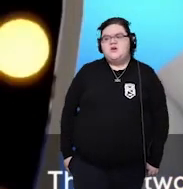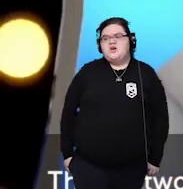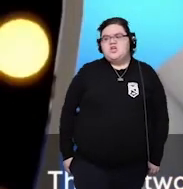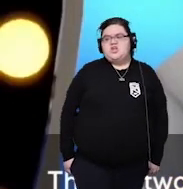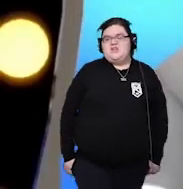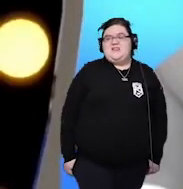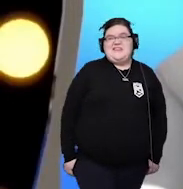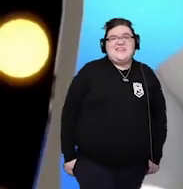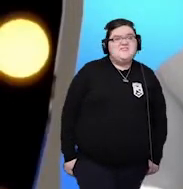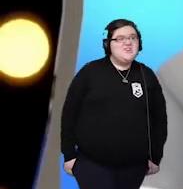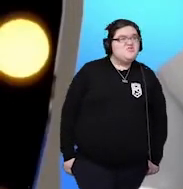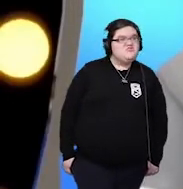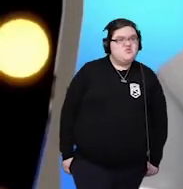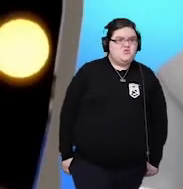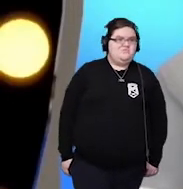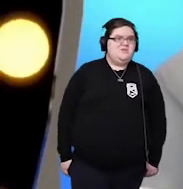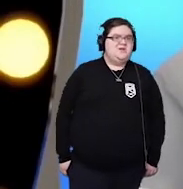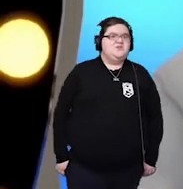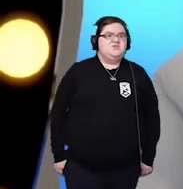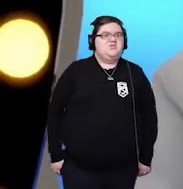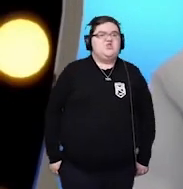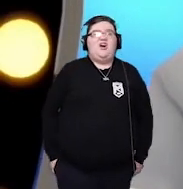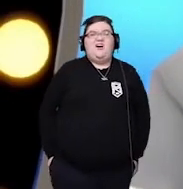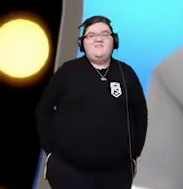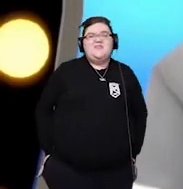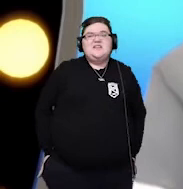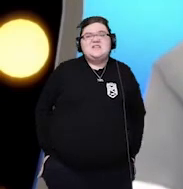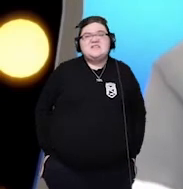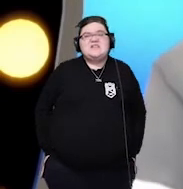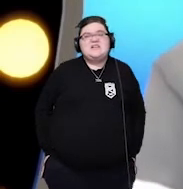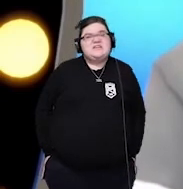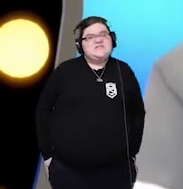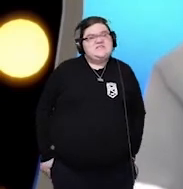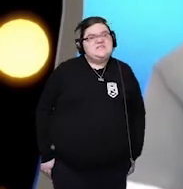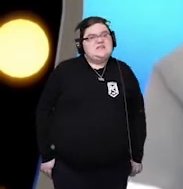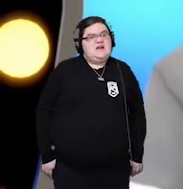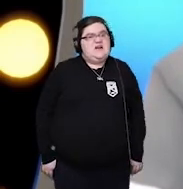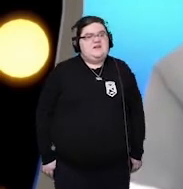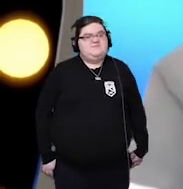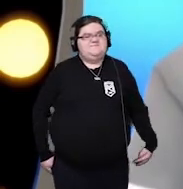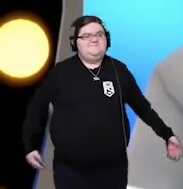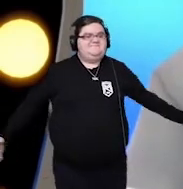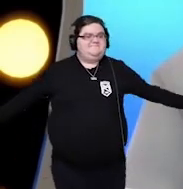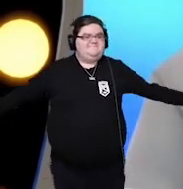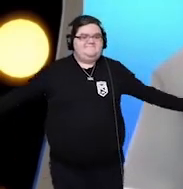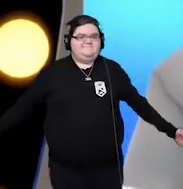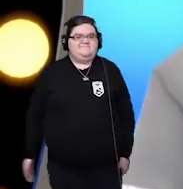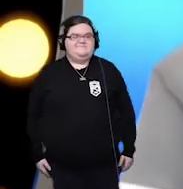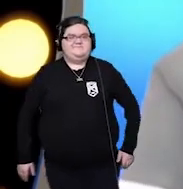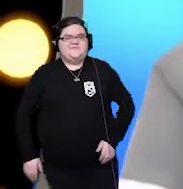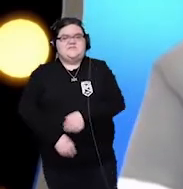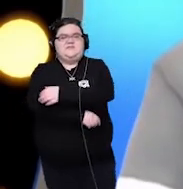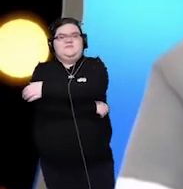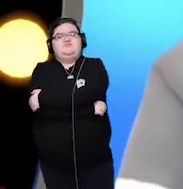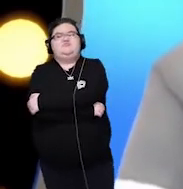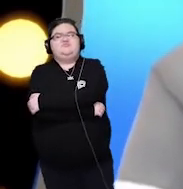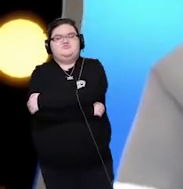bedroom, your living room, your office. Kitchen, bedroom.